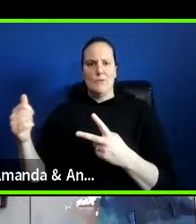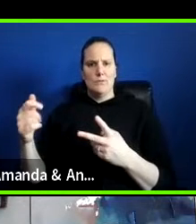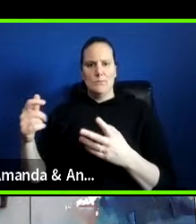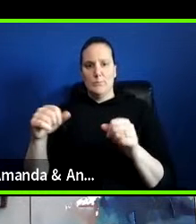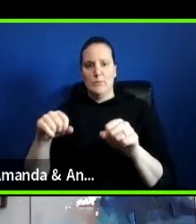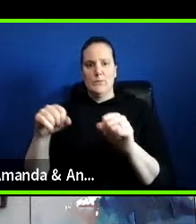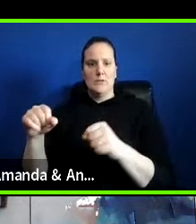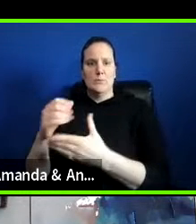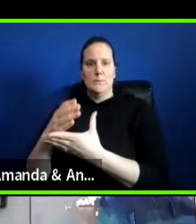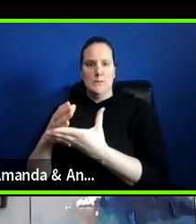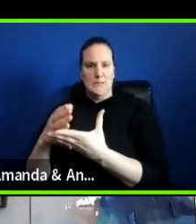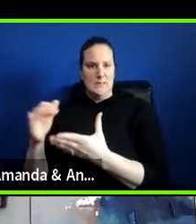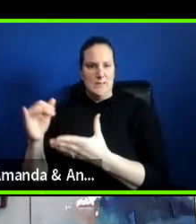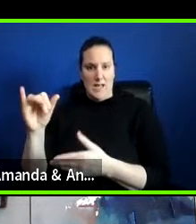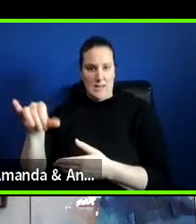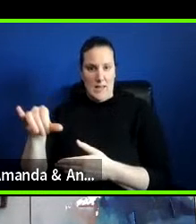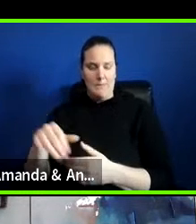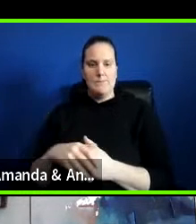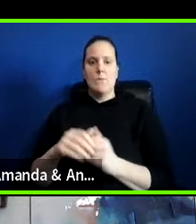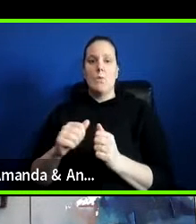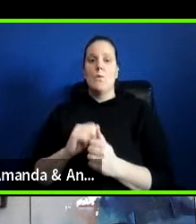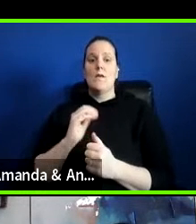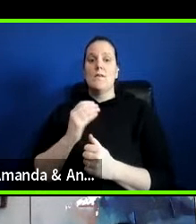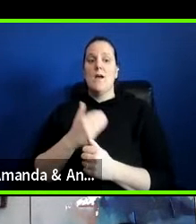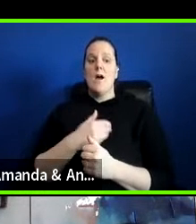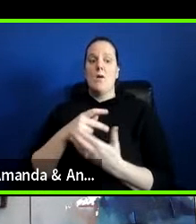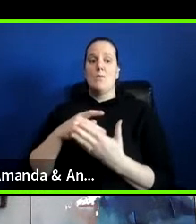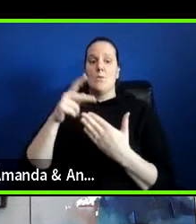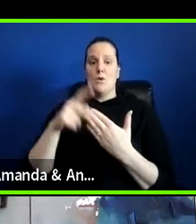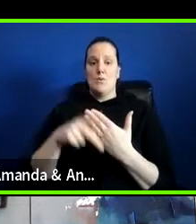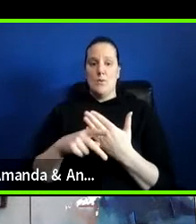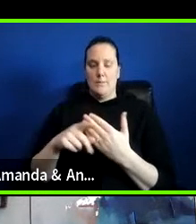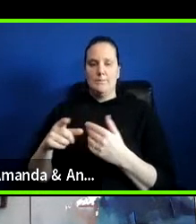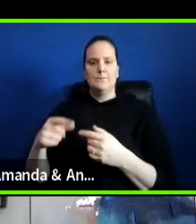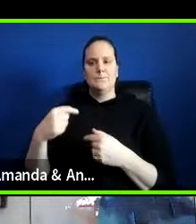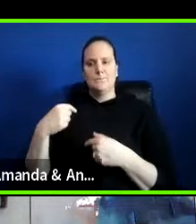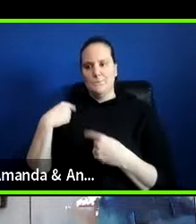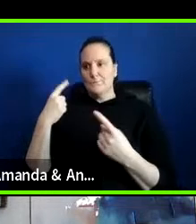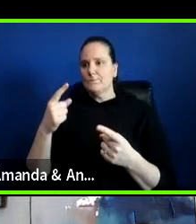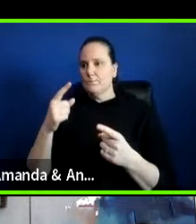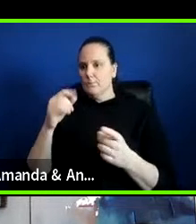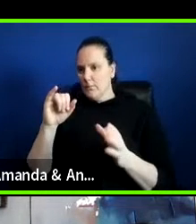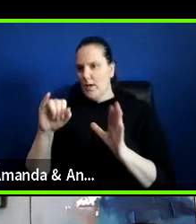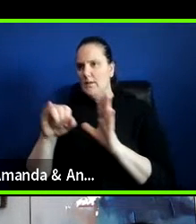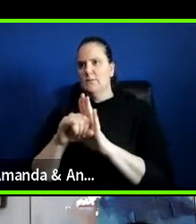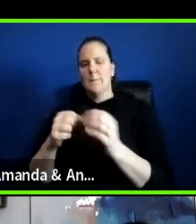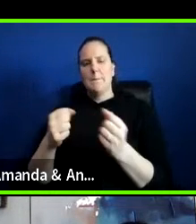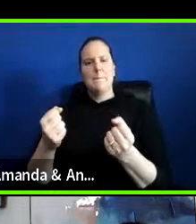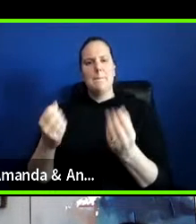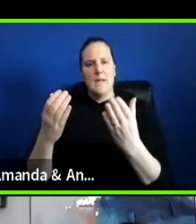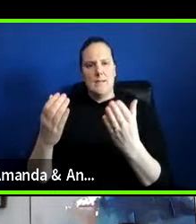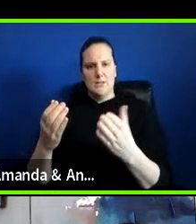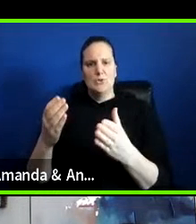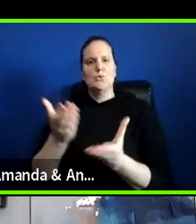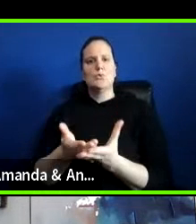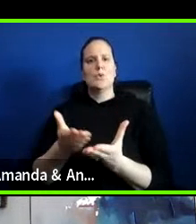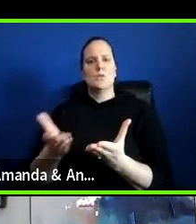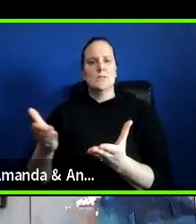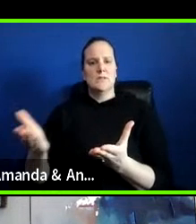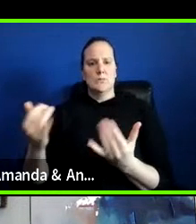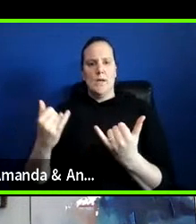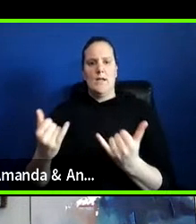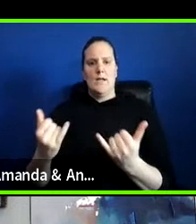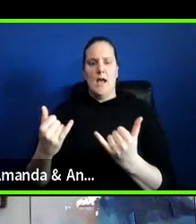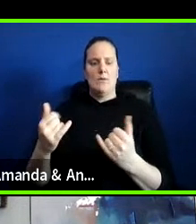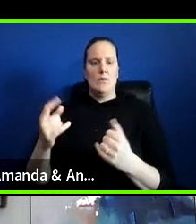potential pieces like that. You know, as far as our program goes, we've been identifying a number of sources. You know, right now there's